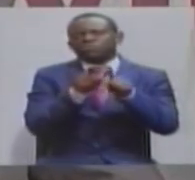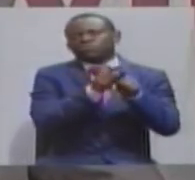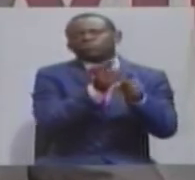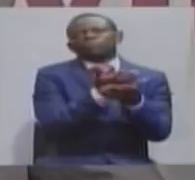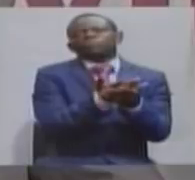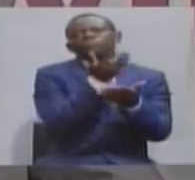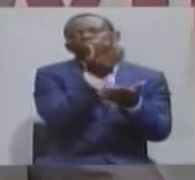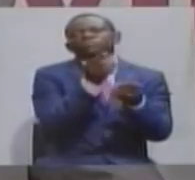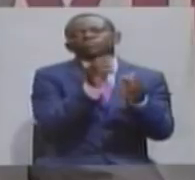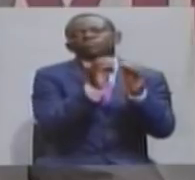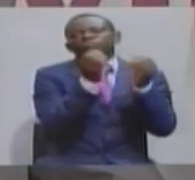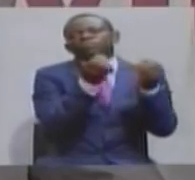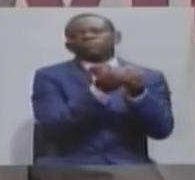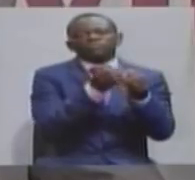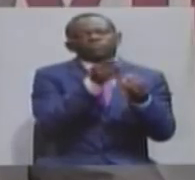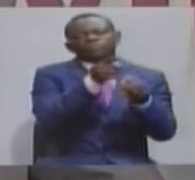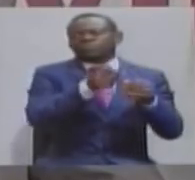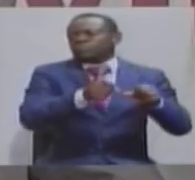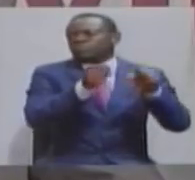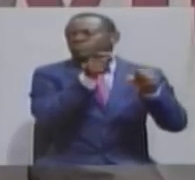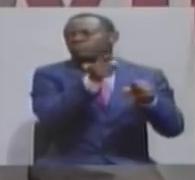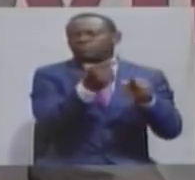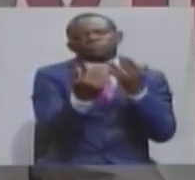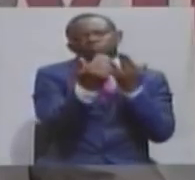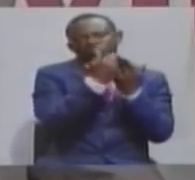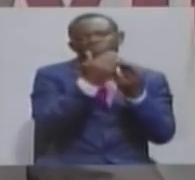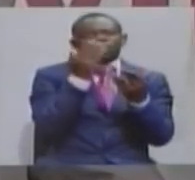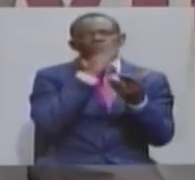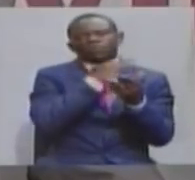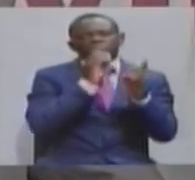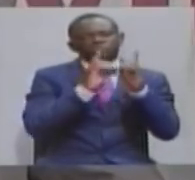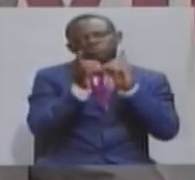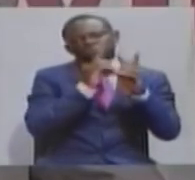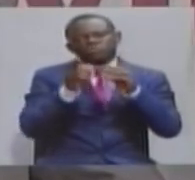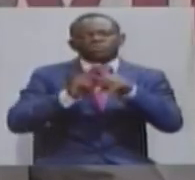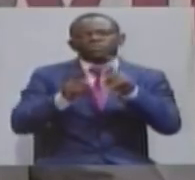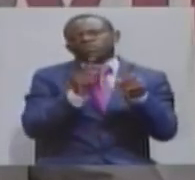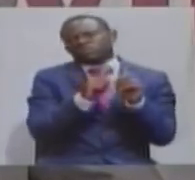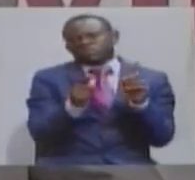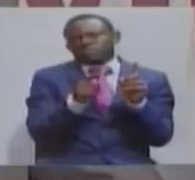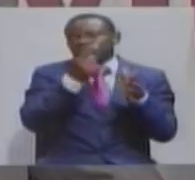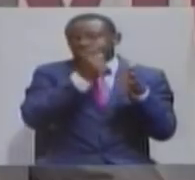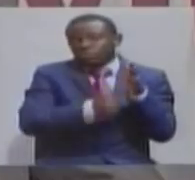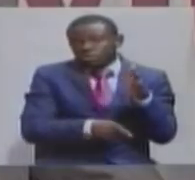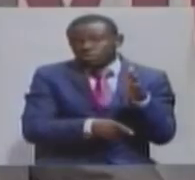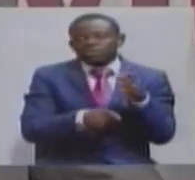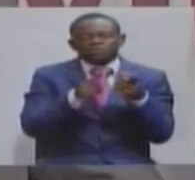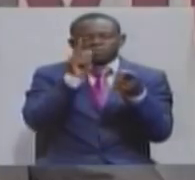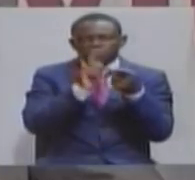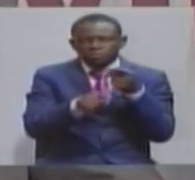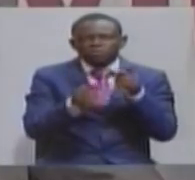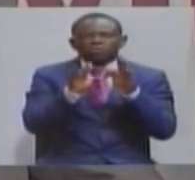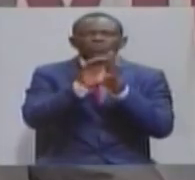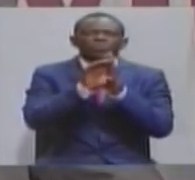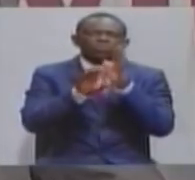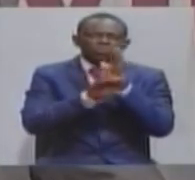the issues that had been raised by the various stakeholders. And they are namely constitutional reform, number 1.